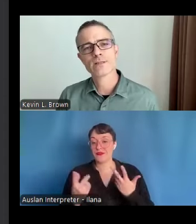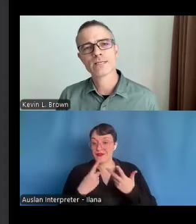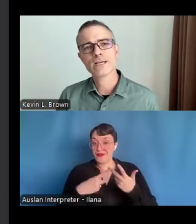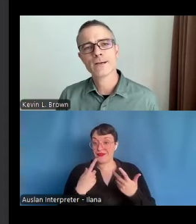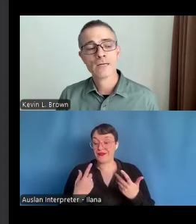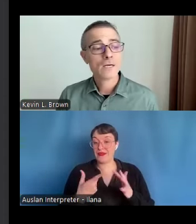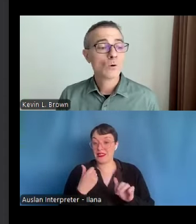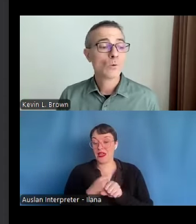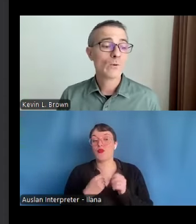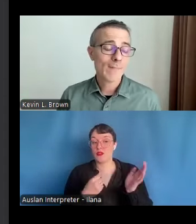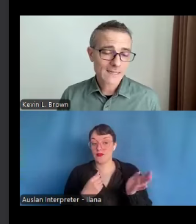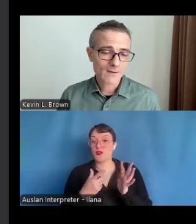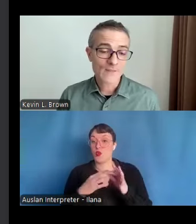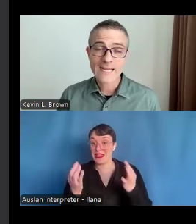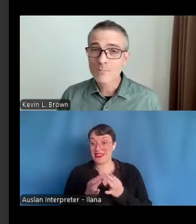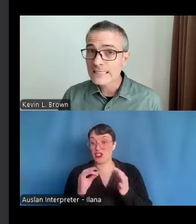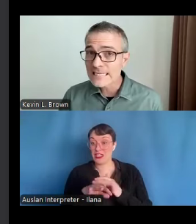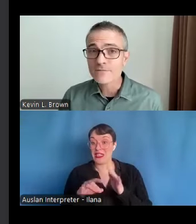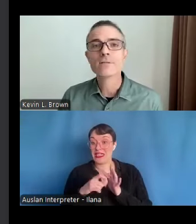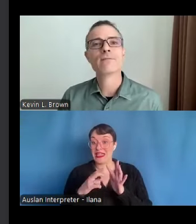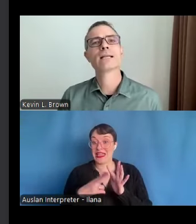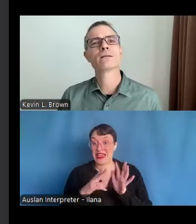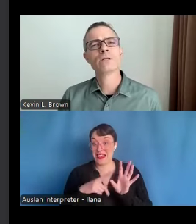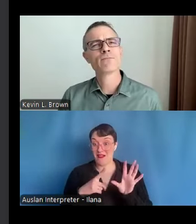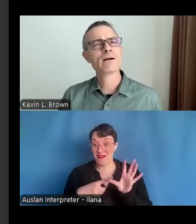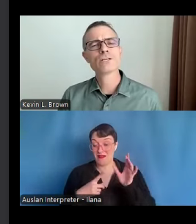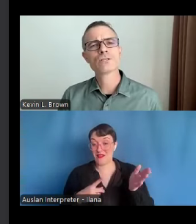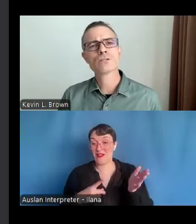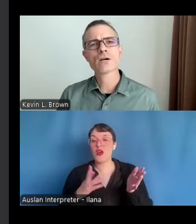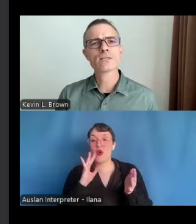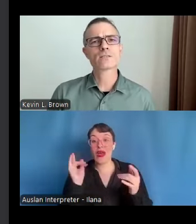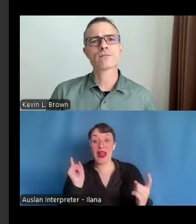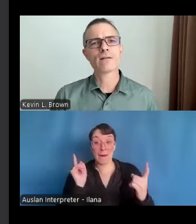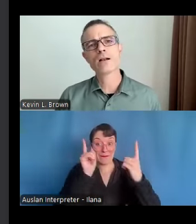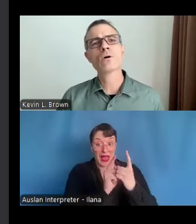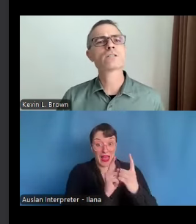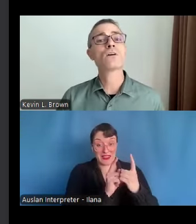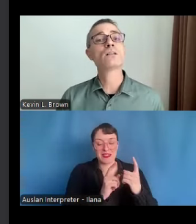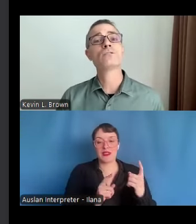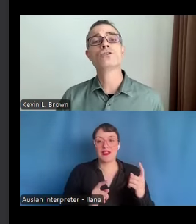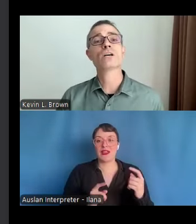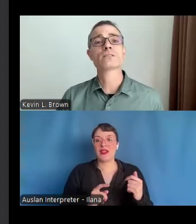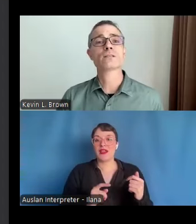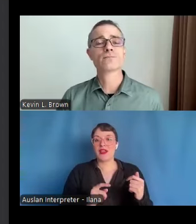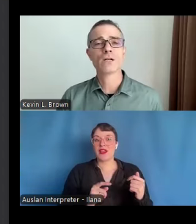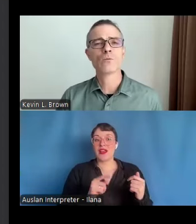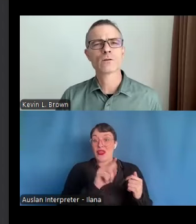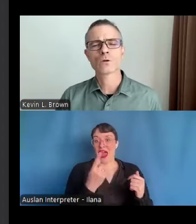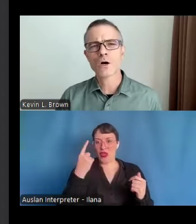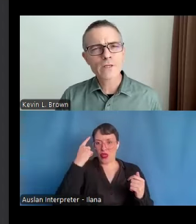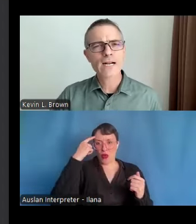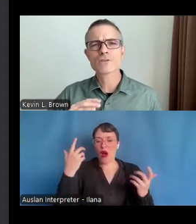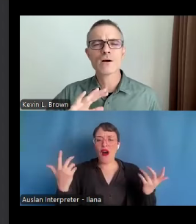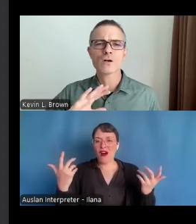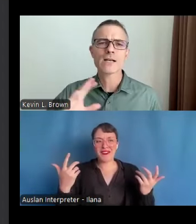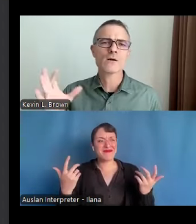worked with in Kenya, when we met them, they believed that foundations and trusts, they don't want to fund justice. We're